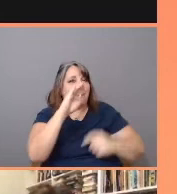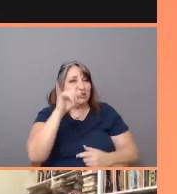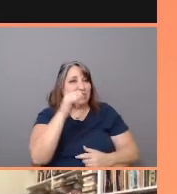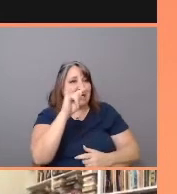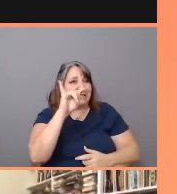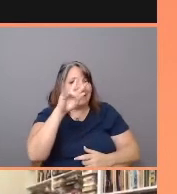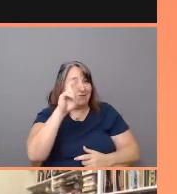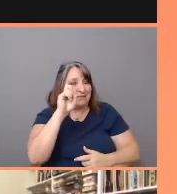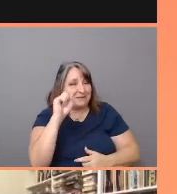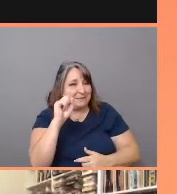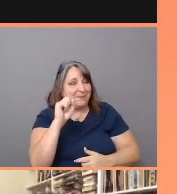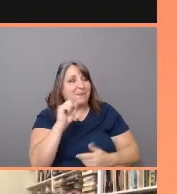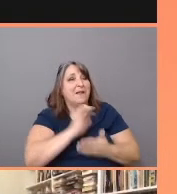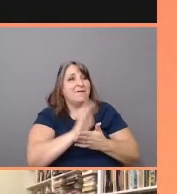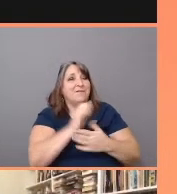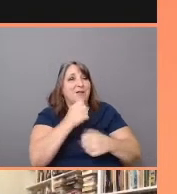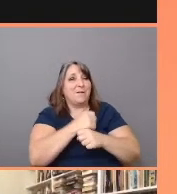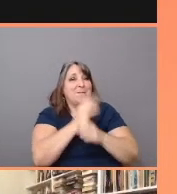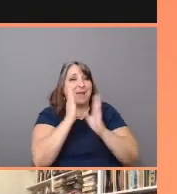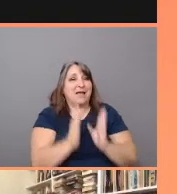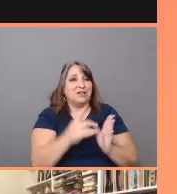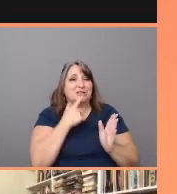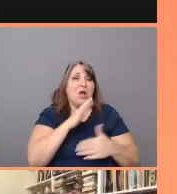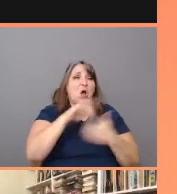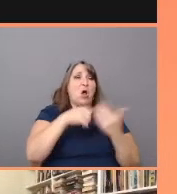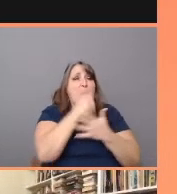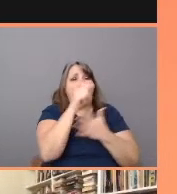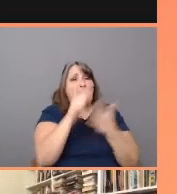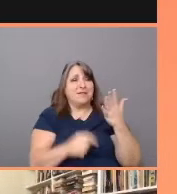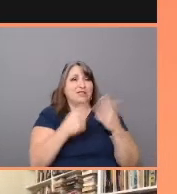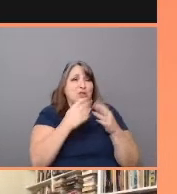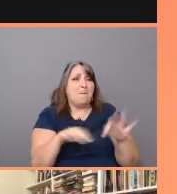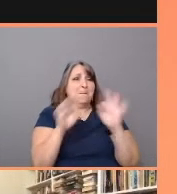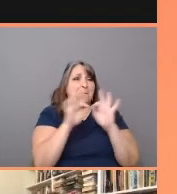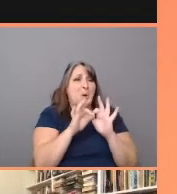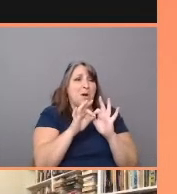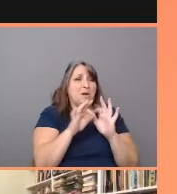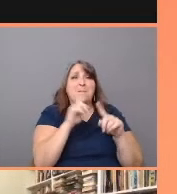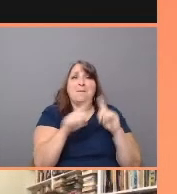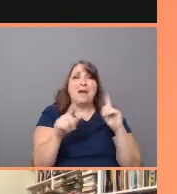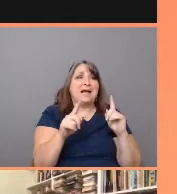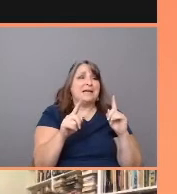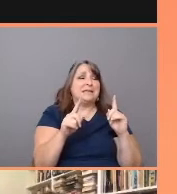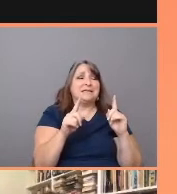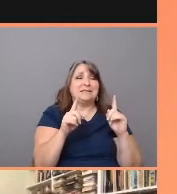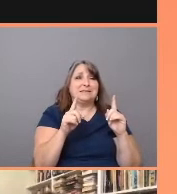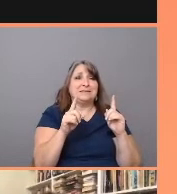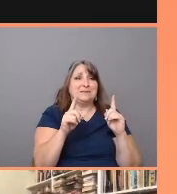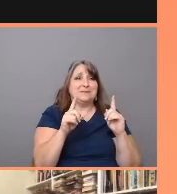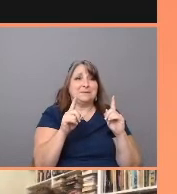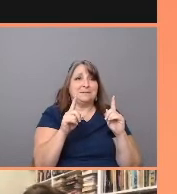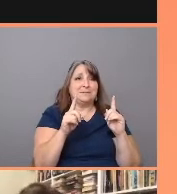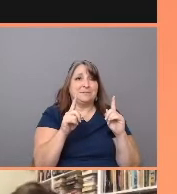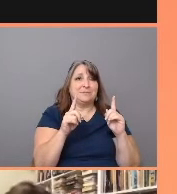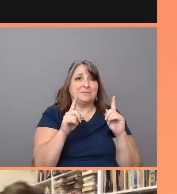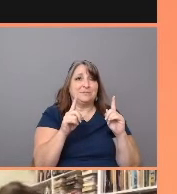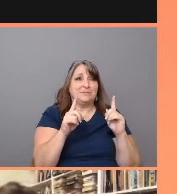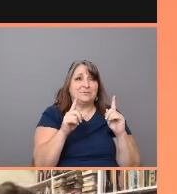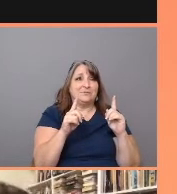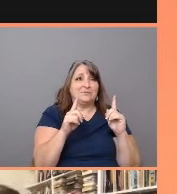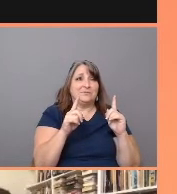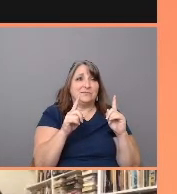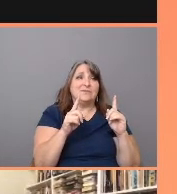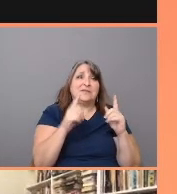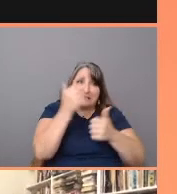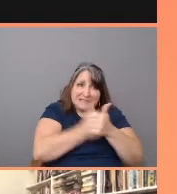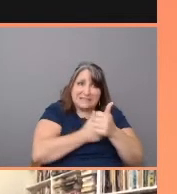filmmakers always say that like all of these things apply, but it doesn't mean that these are not like each of these are not